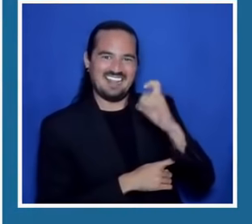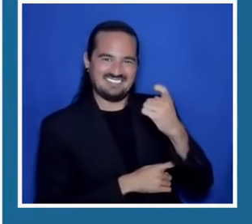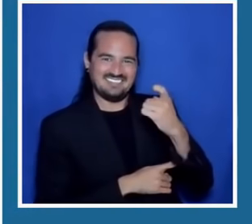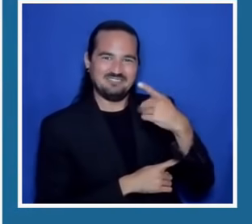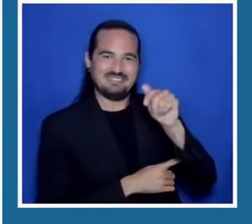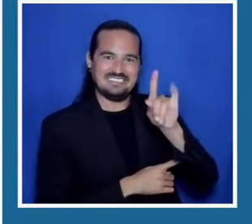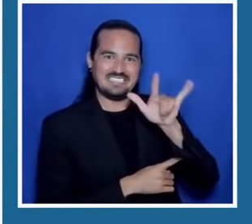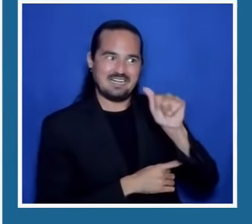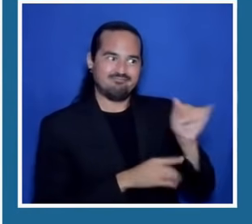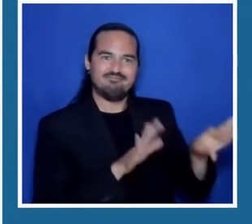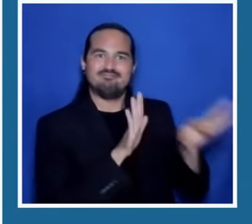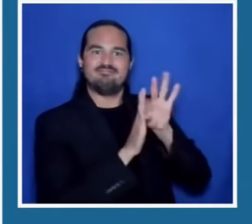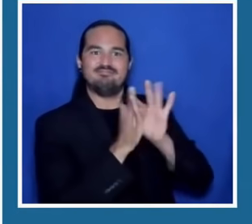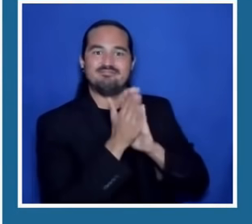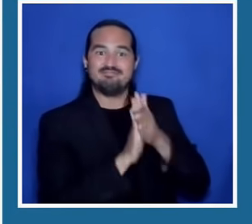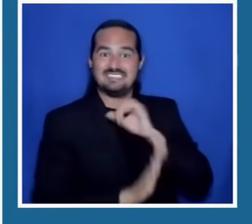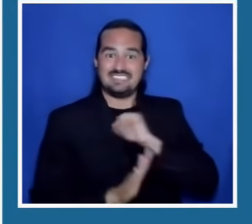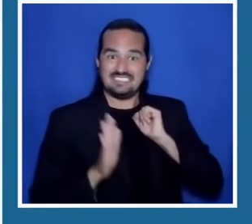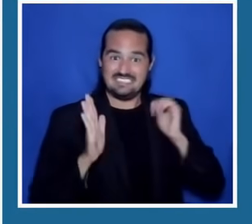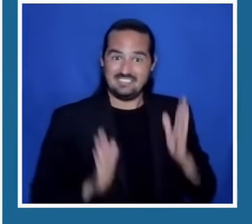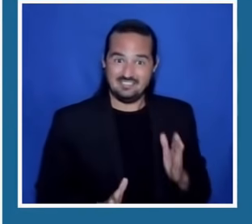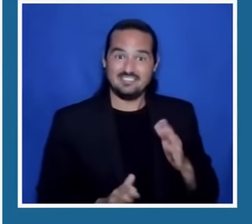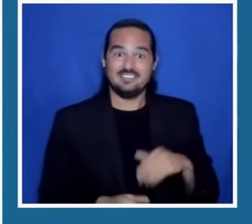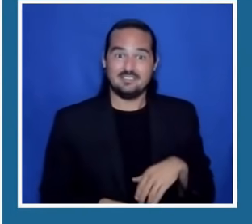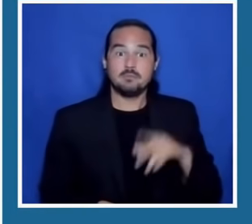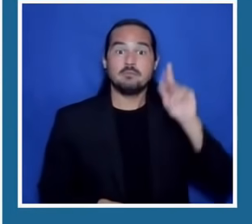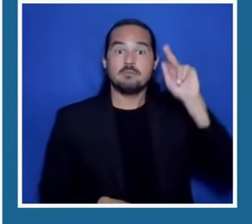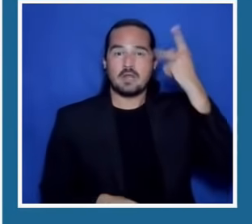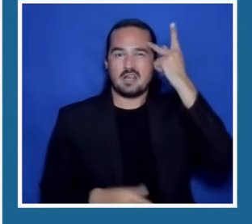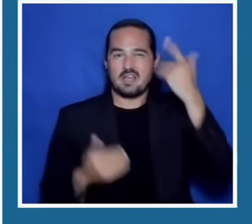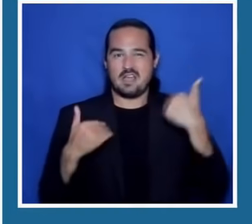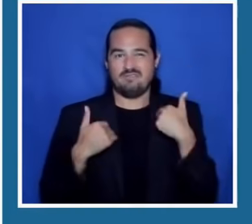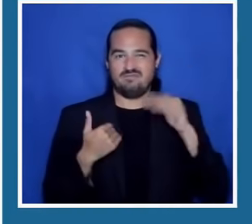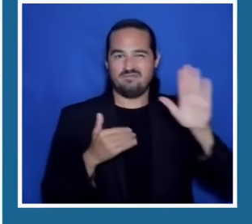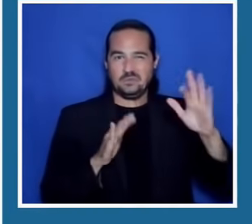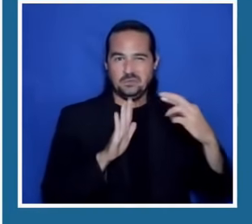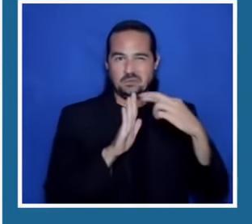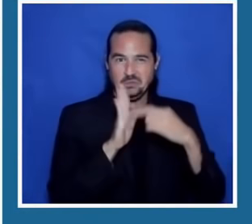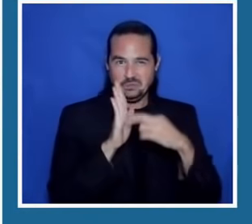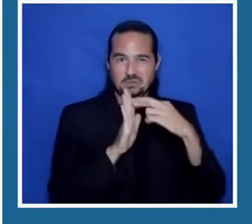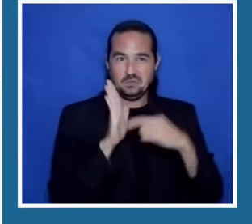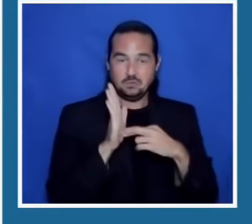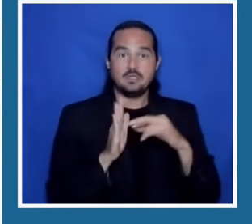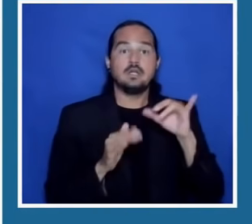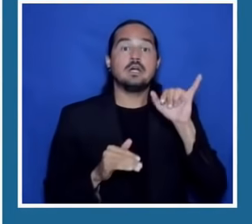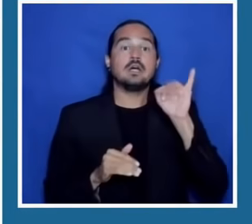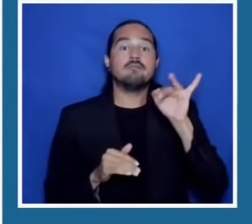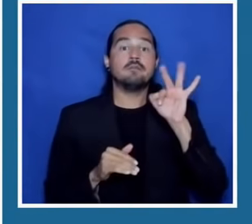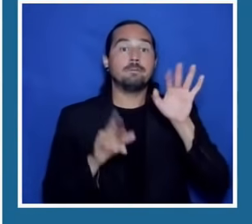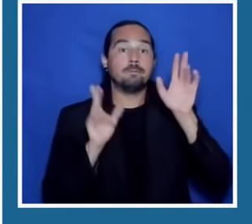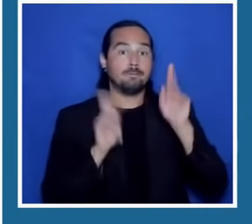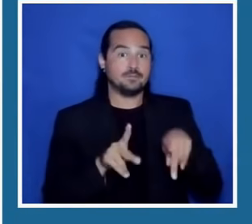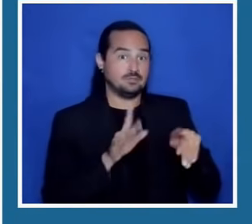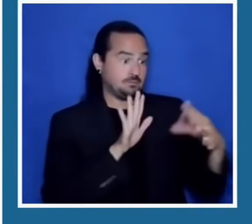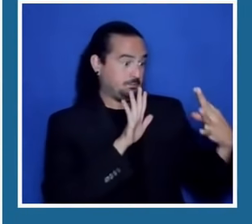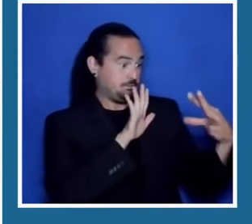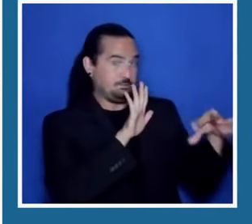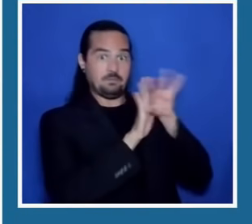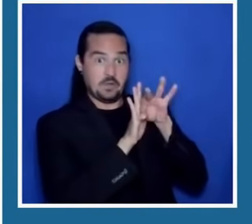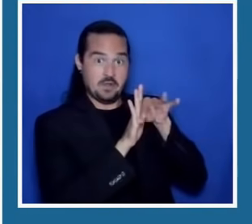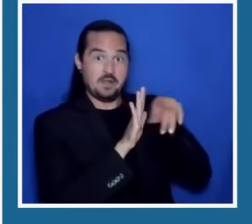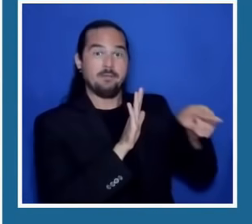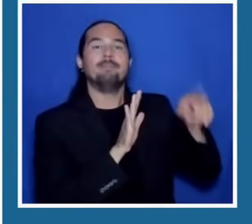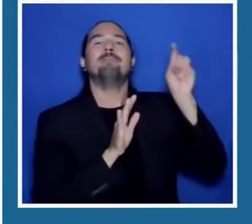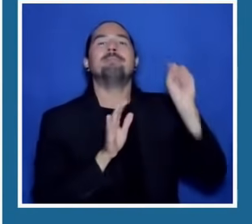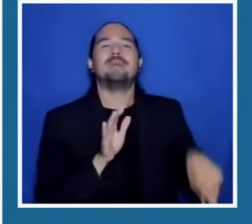politics. Always have the person that appointed you introduce you. And so I'm grateful to the senator